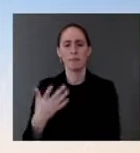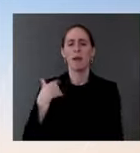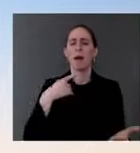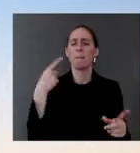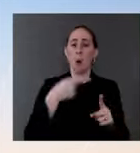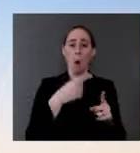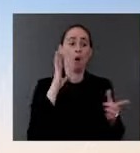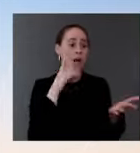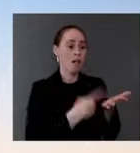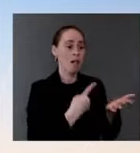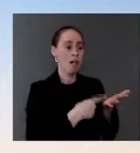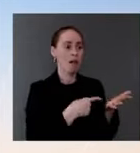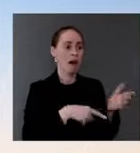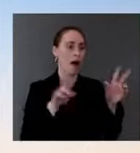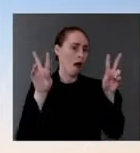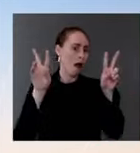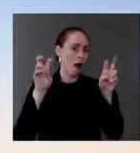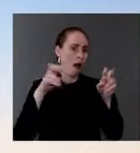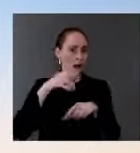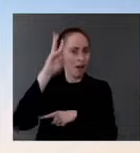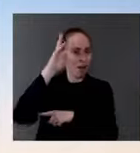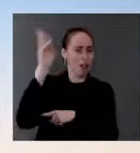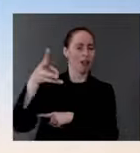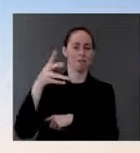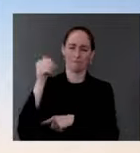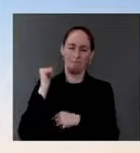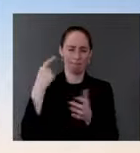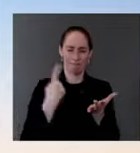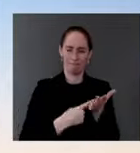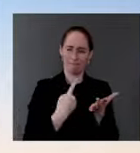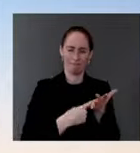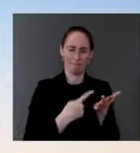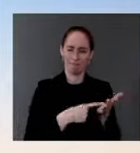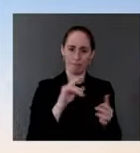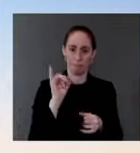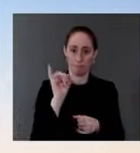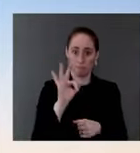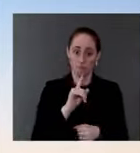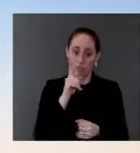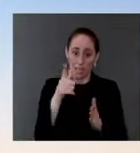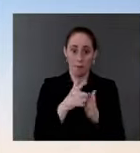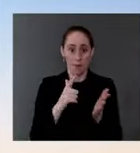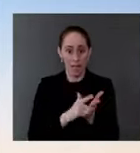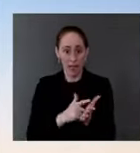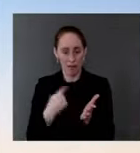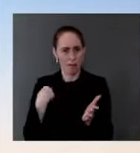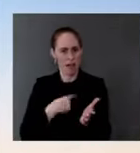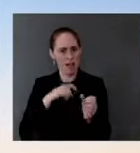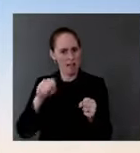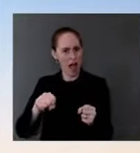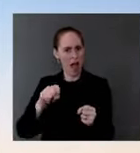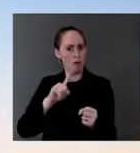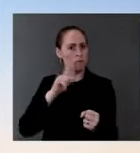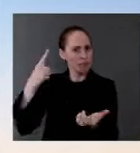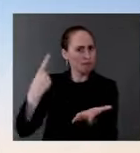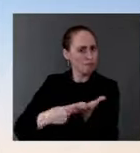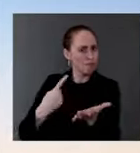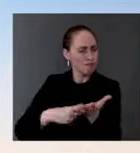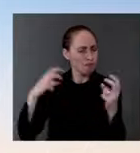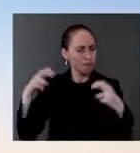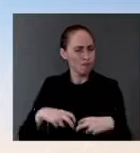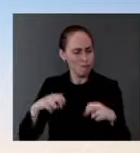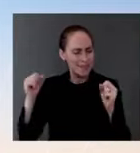have real conversations when real bills exist. Edward, why don't you do the last one? Thank you, Jen. So you talked about inflation here in the